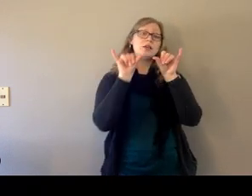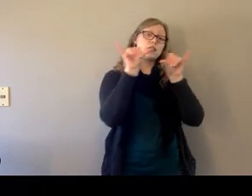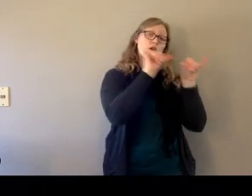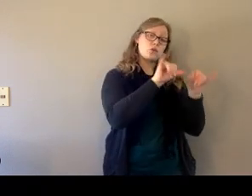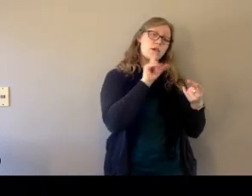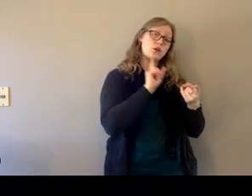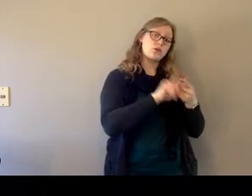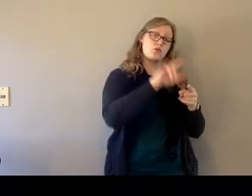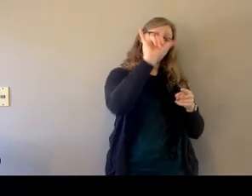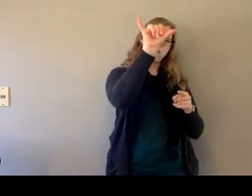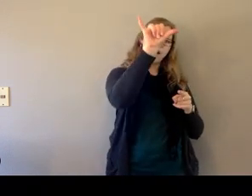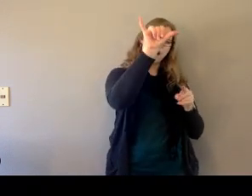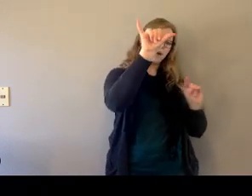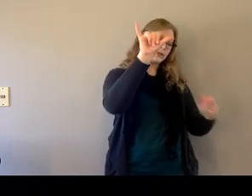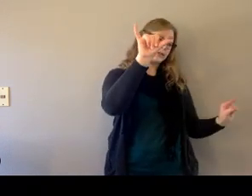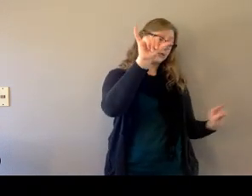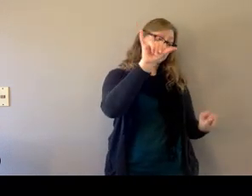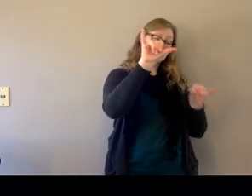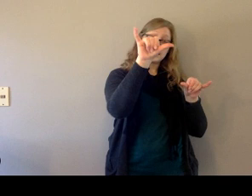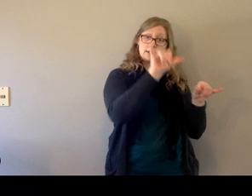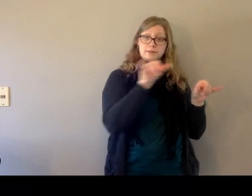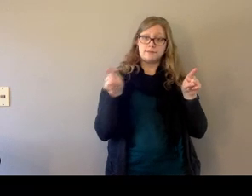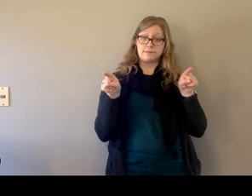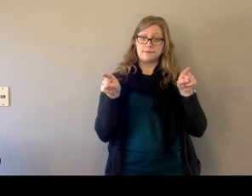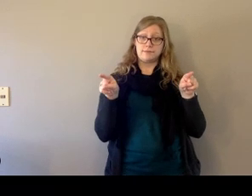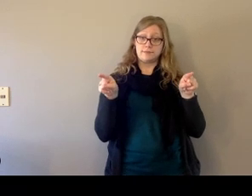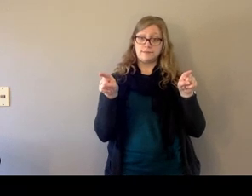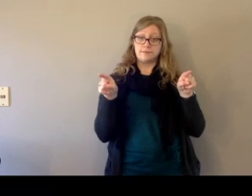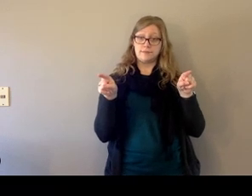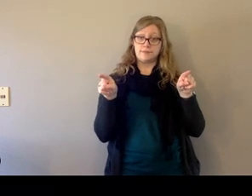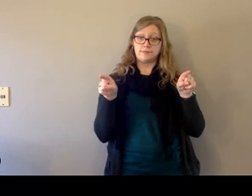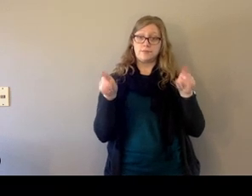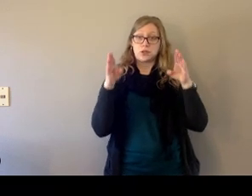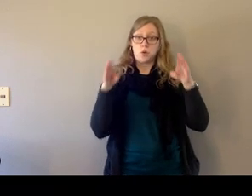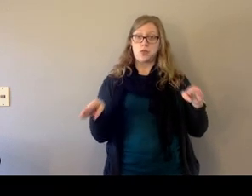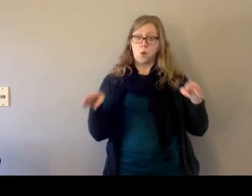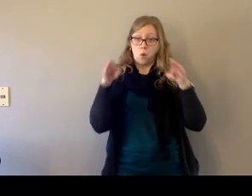same length or same size as